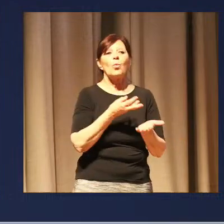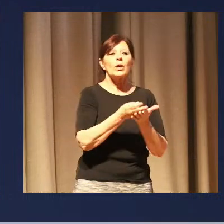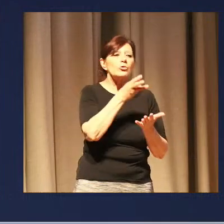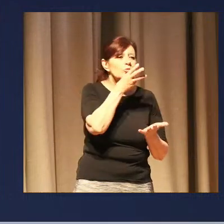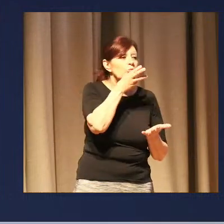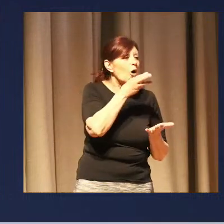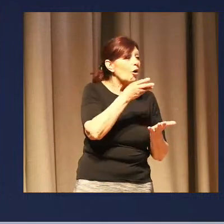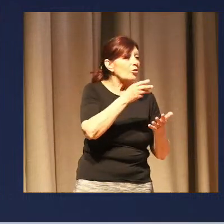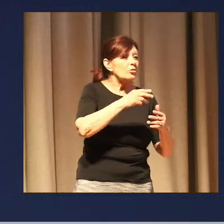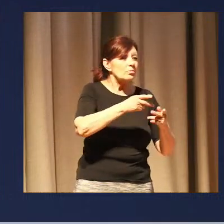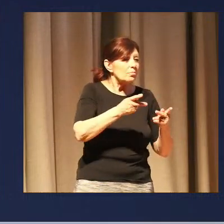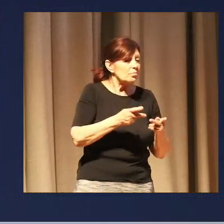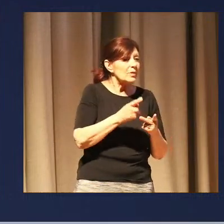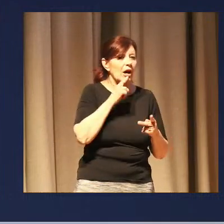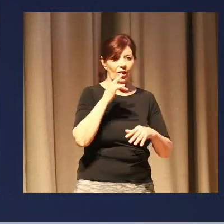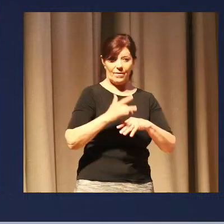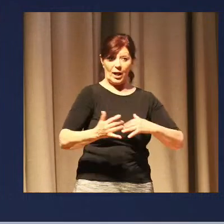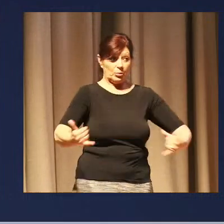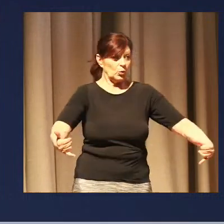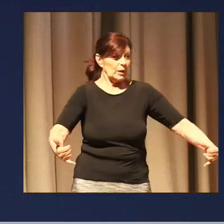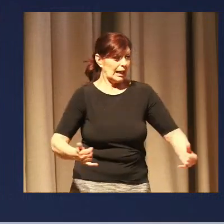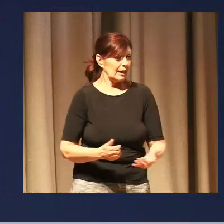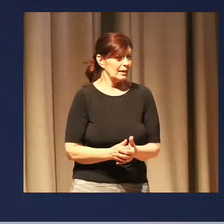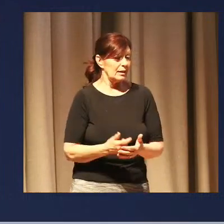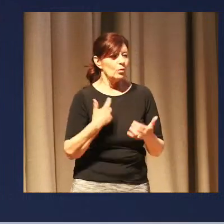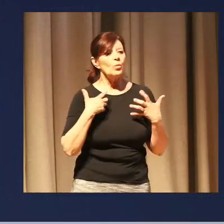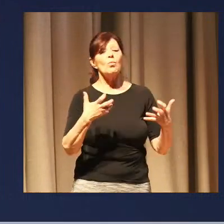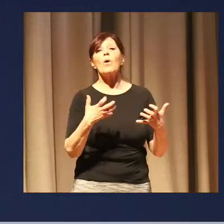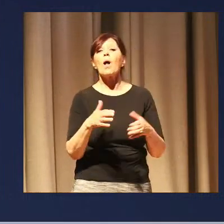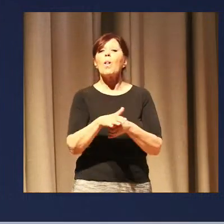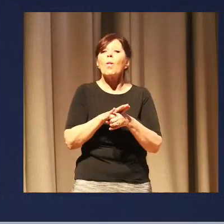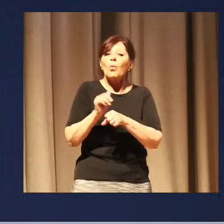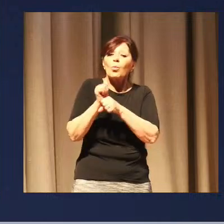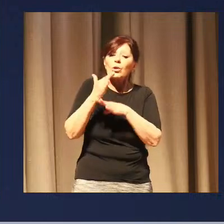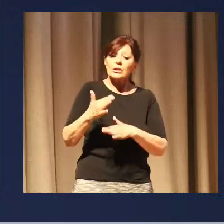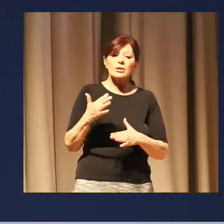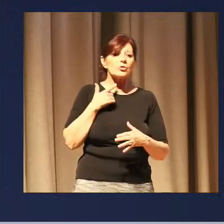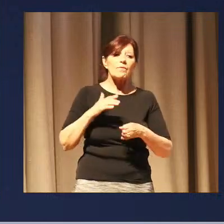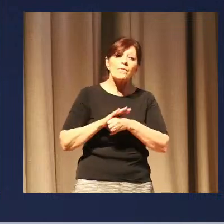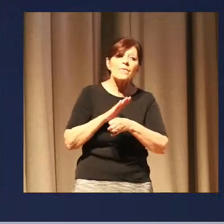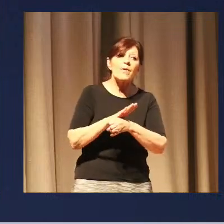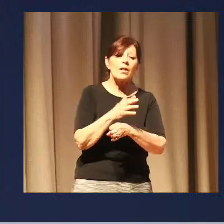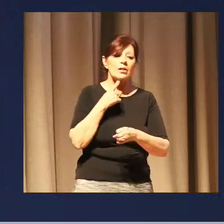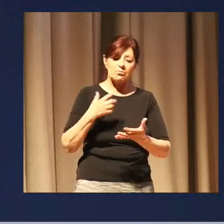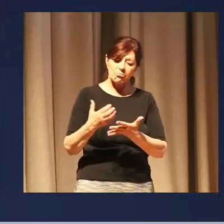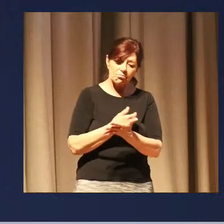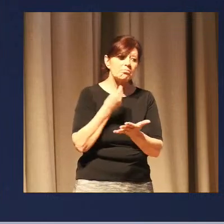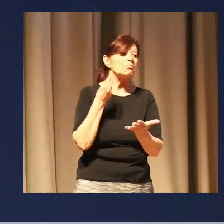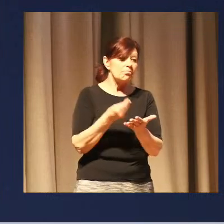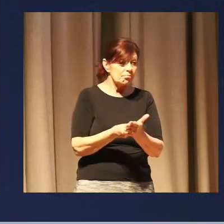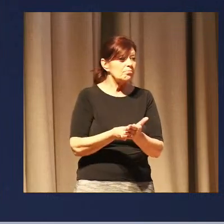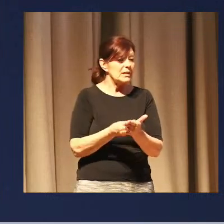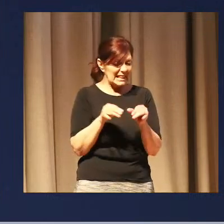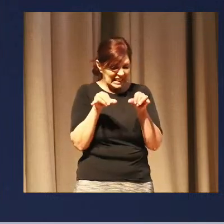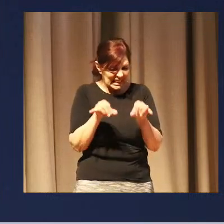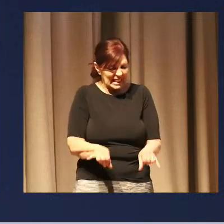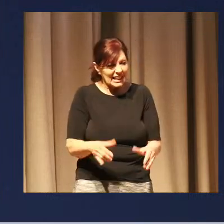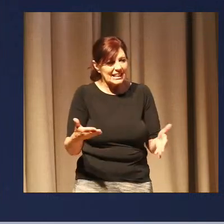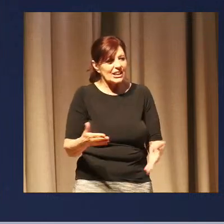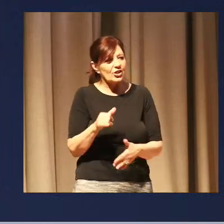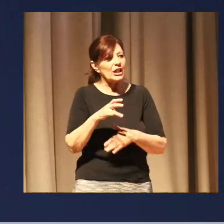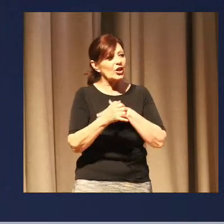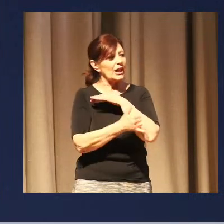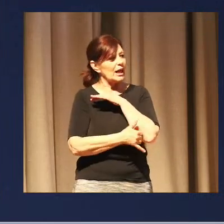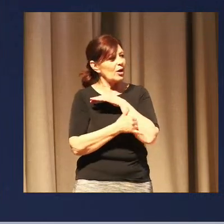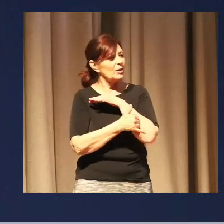facility are available today. We want local workers to fill them, earning wages that will stay in Erie County.